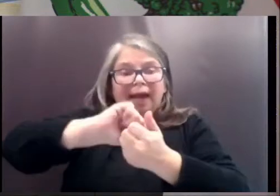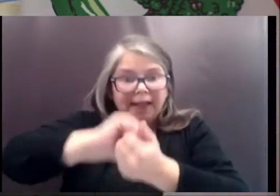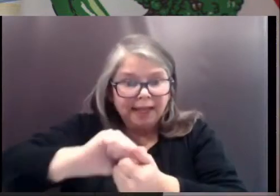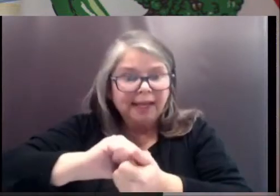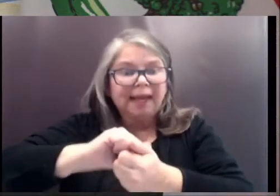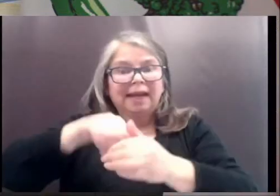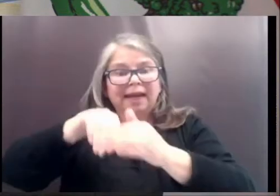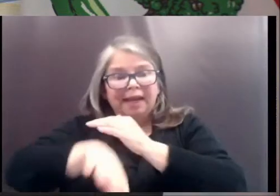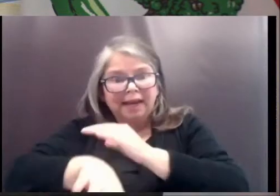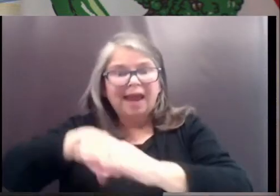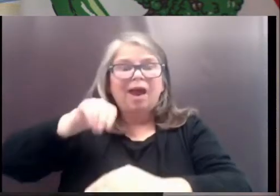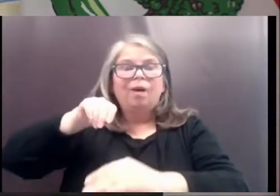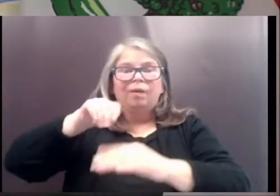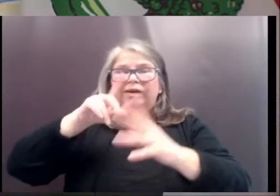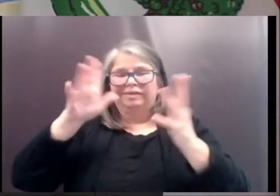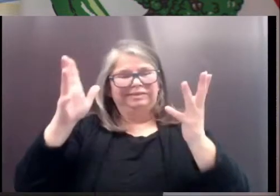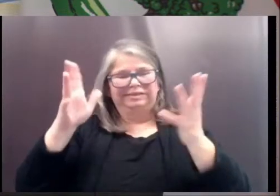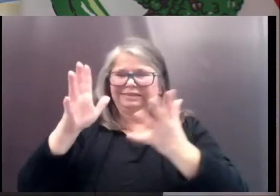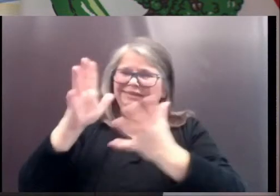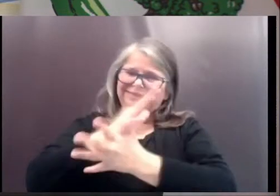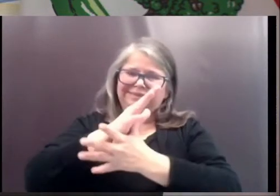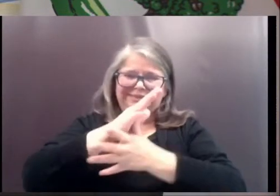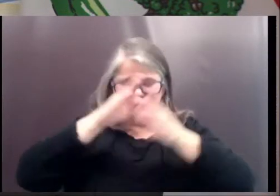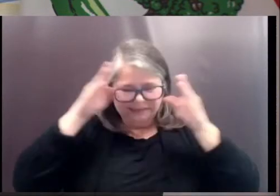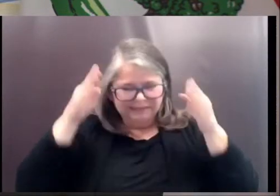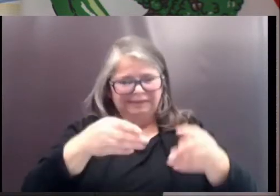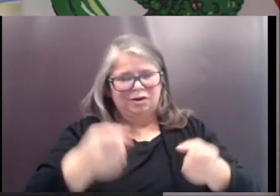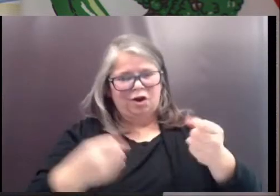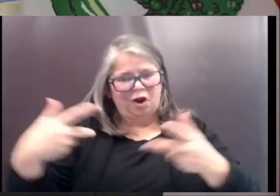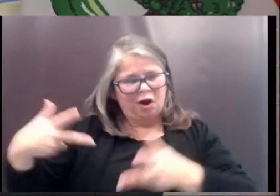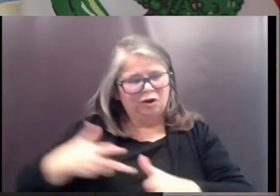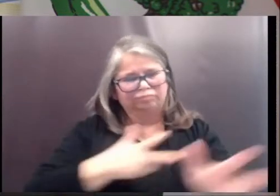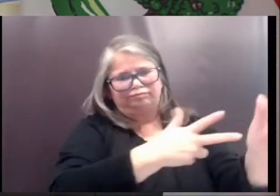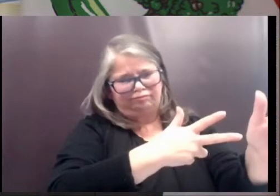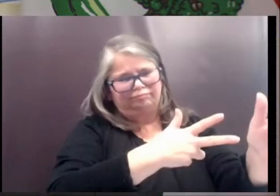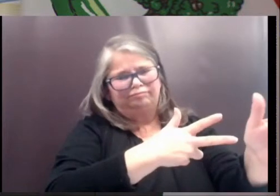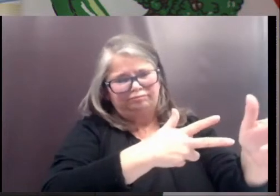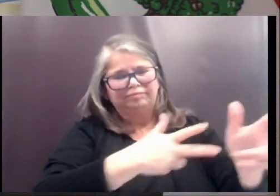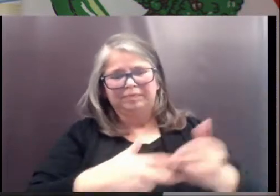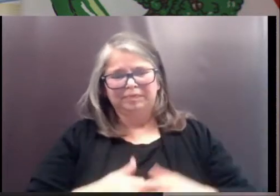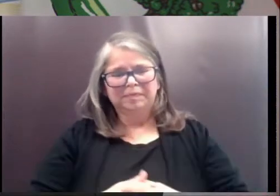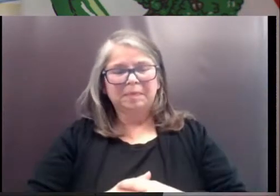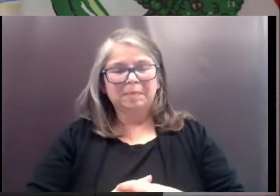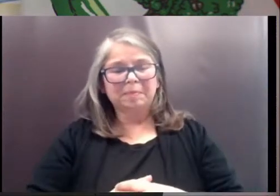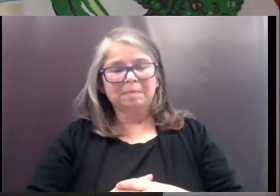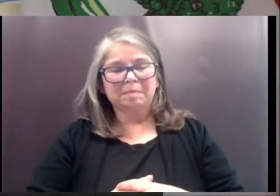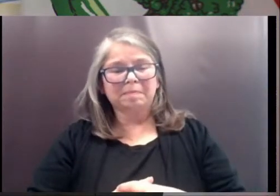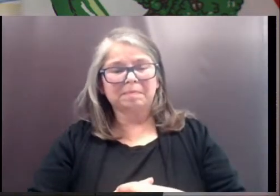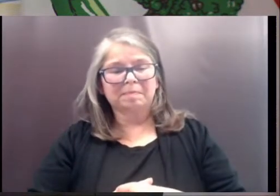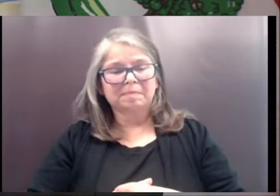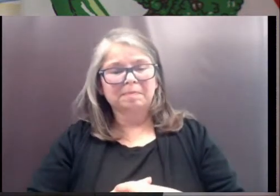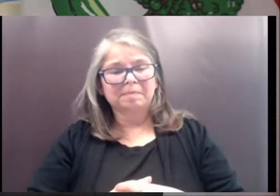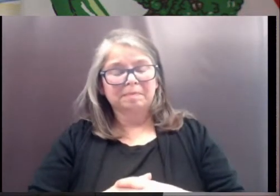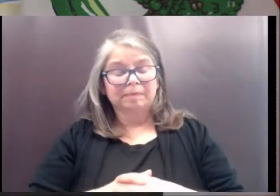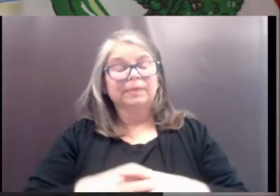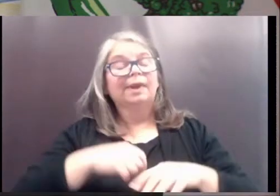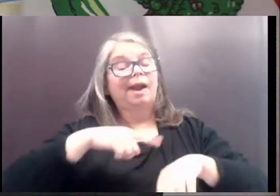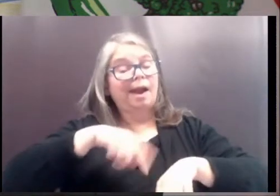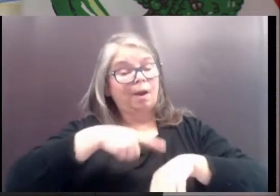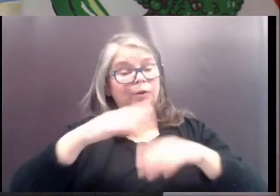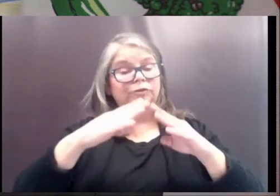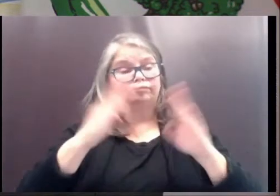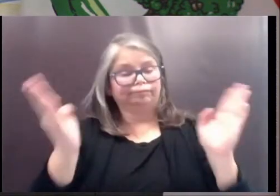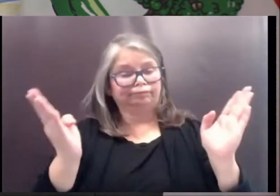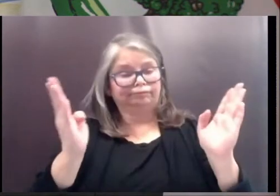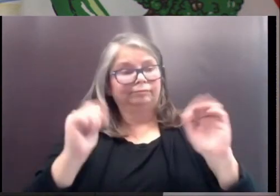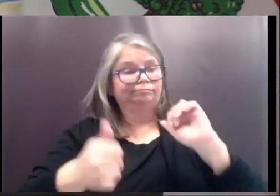really focused on making sure the priority groups are getting access, adding hours, adding locations, and again,